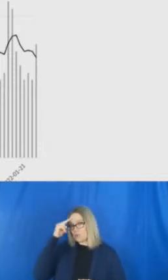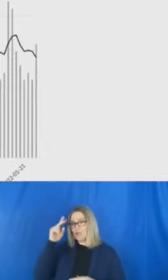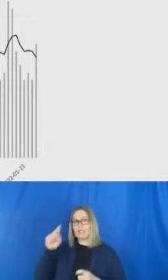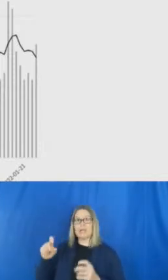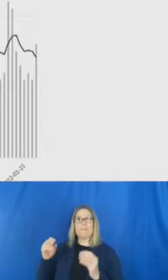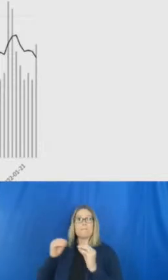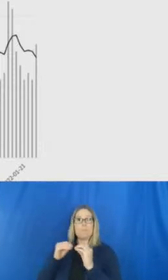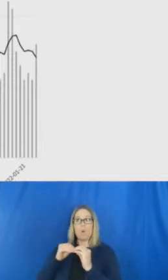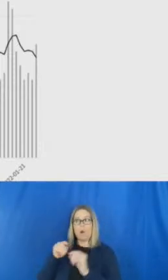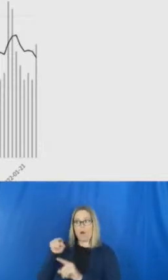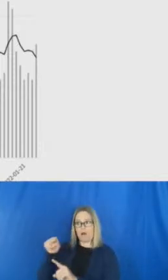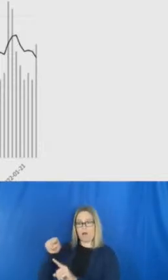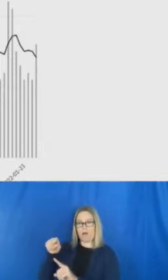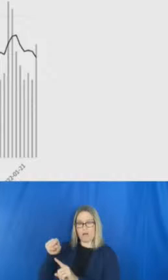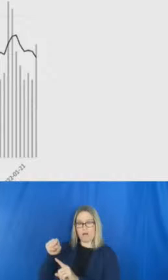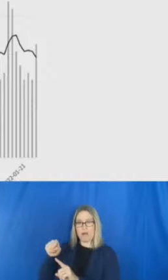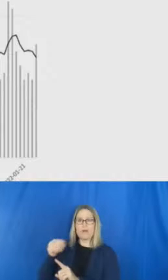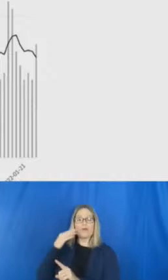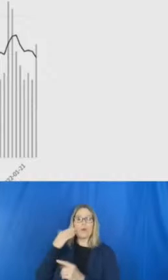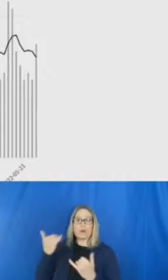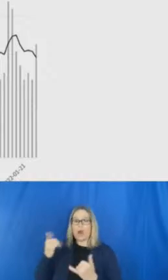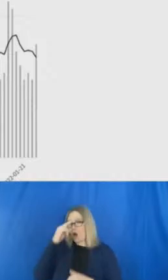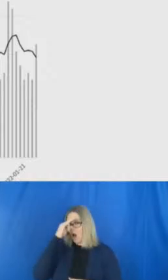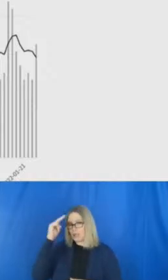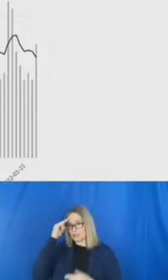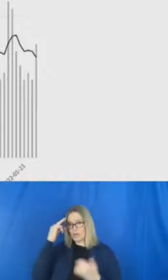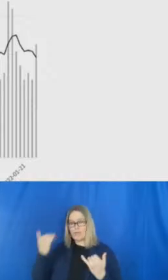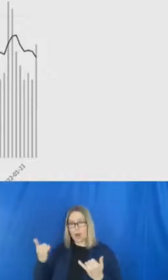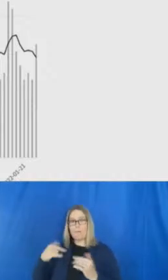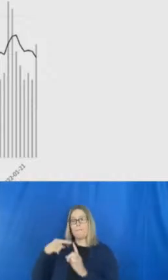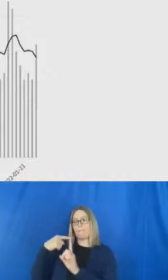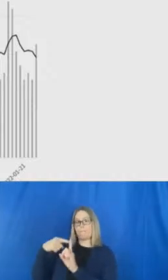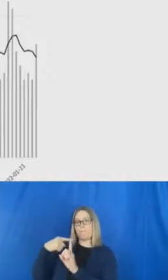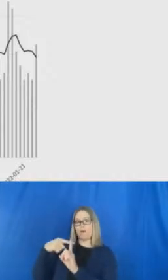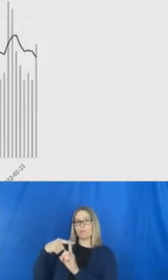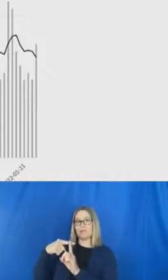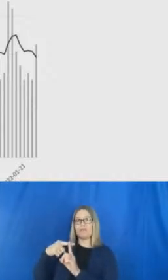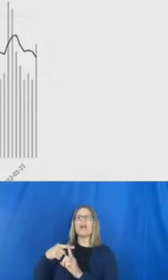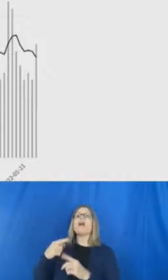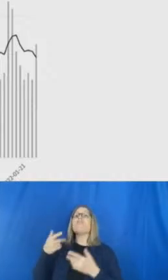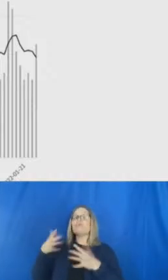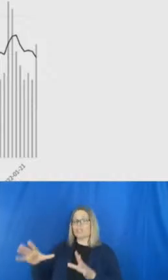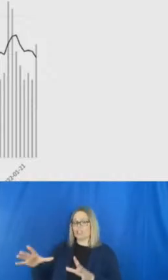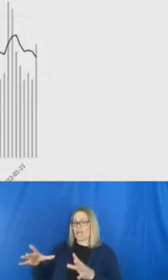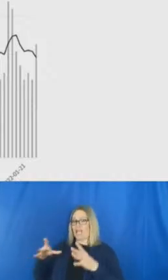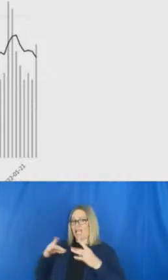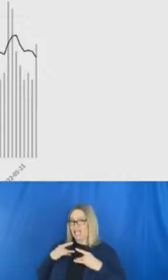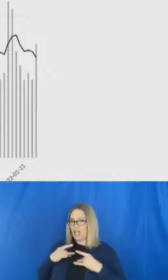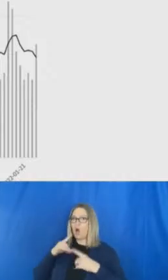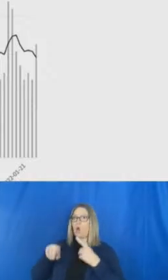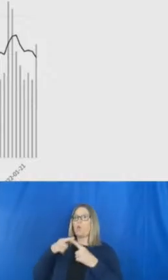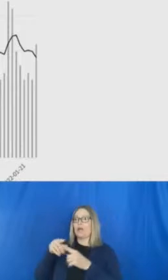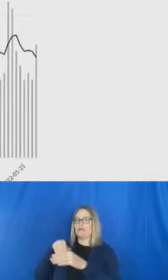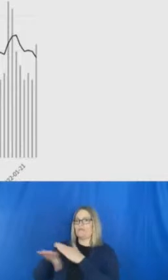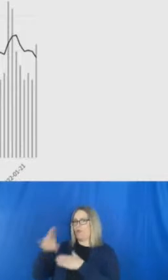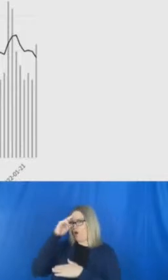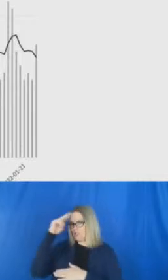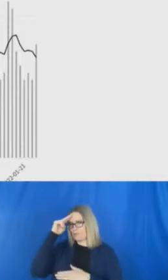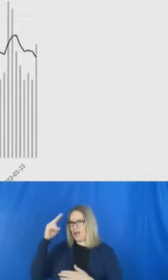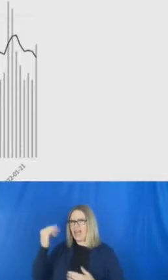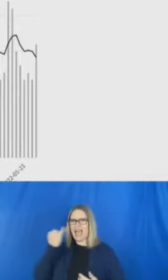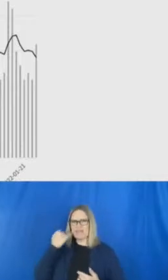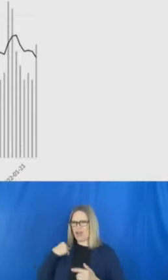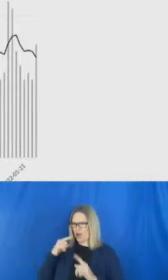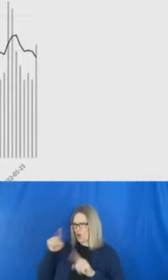current hospital patients test positive after being admitted or on admission for another health issue or acquire an infection